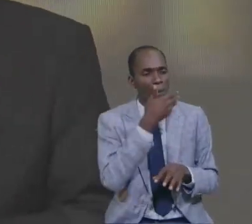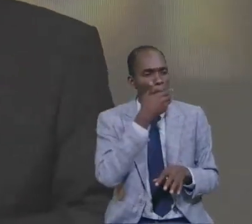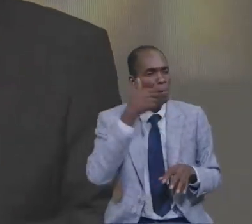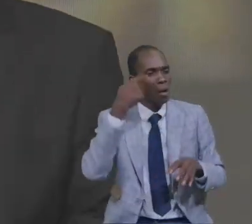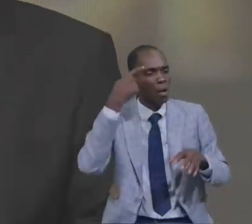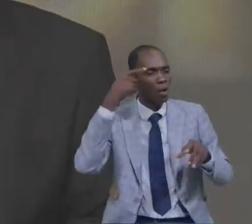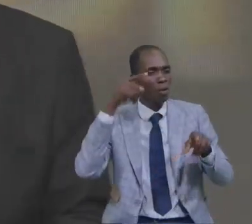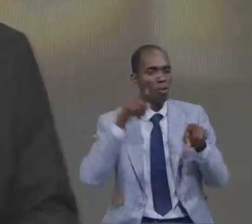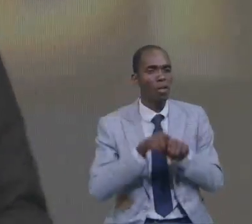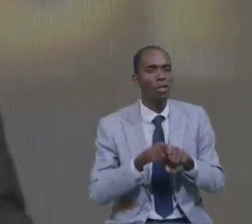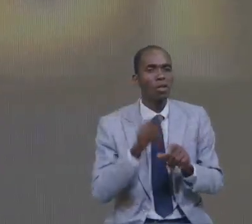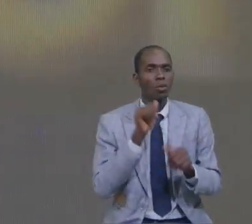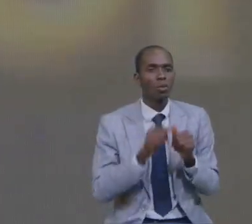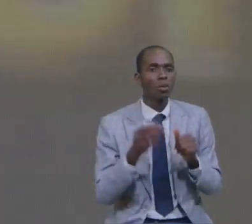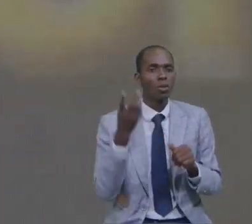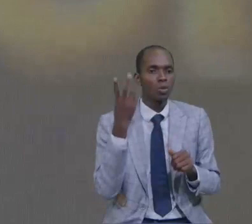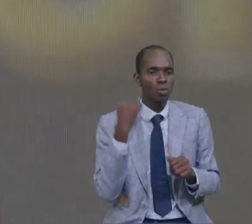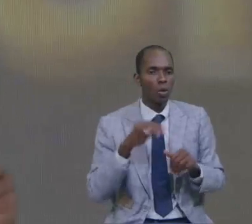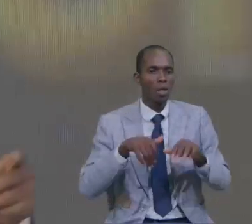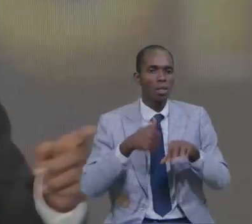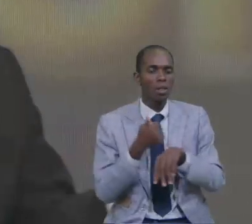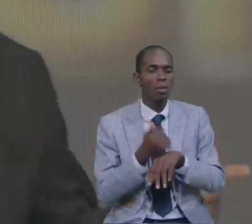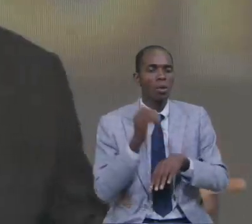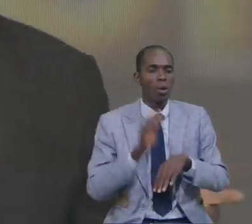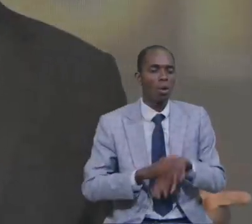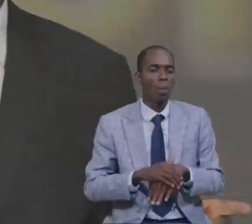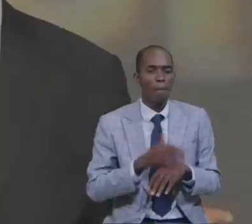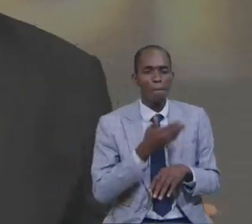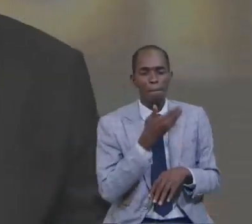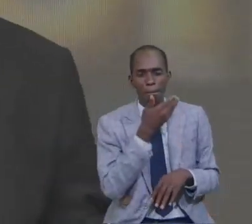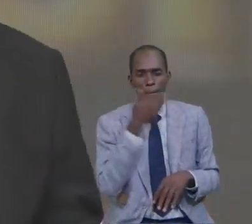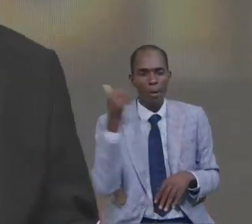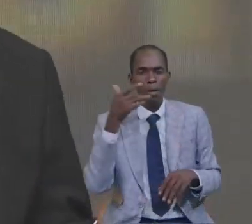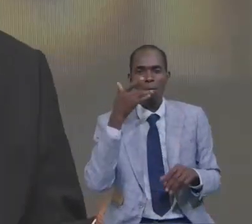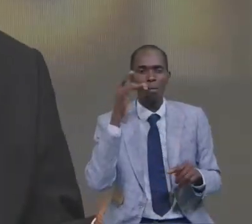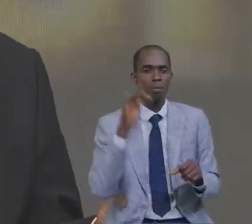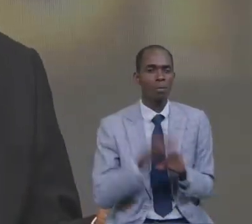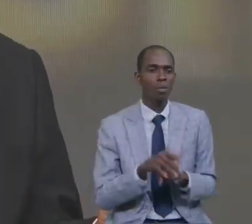In verse 8, it says, and finding fault